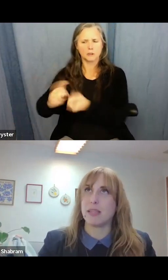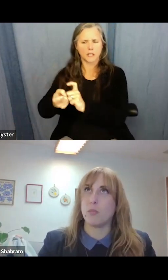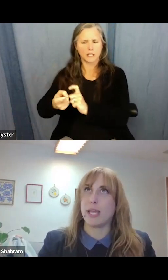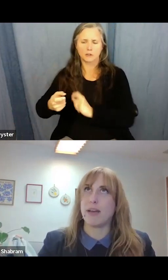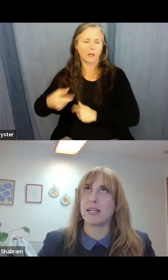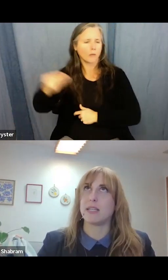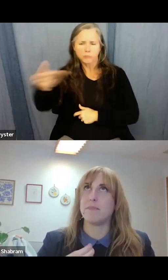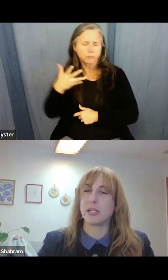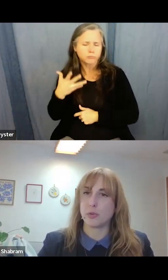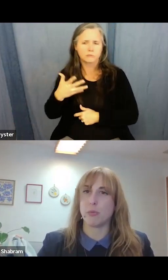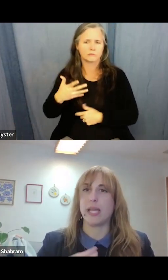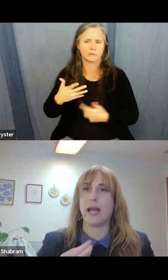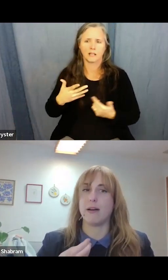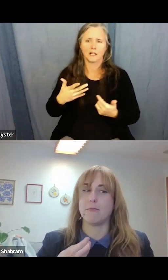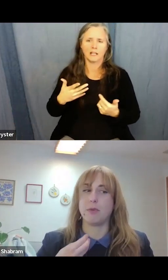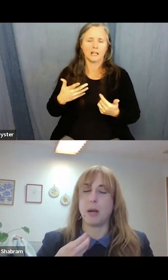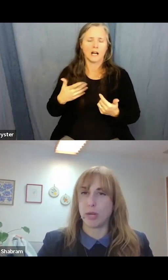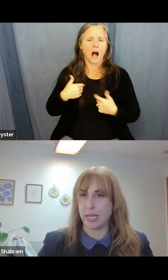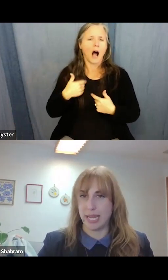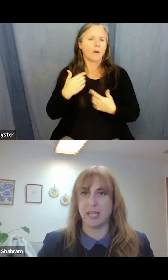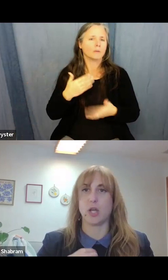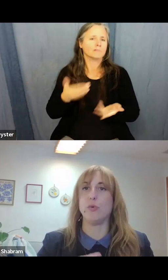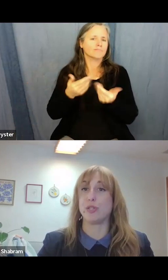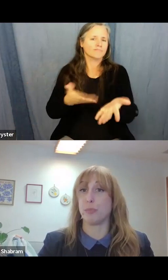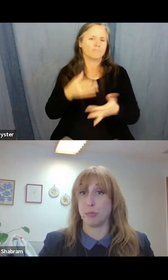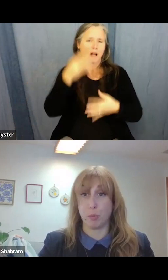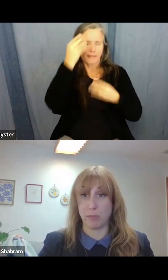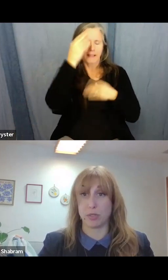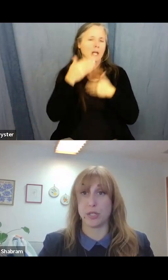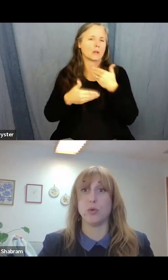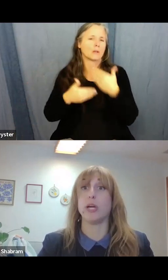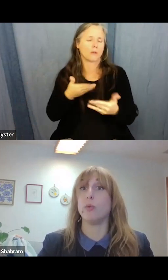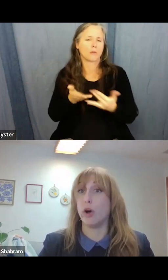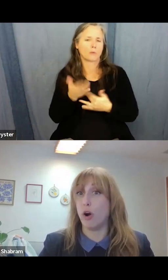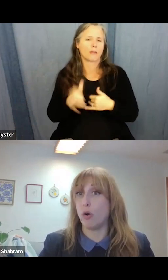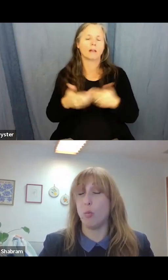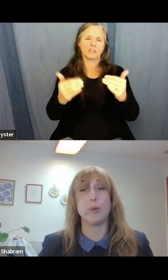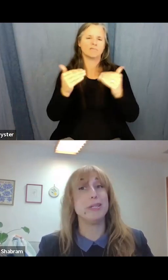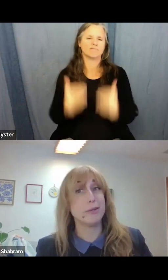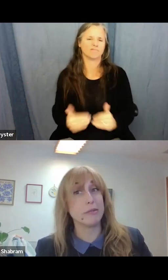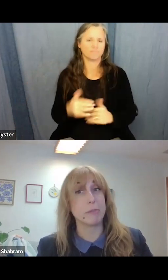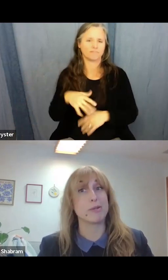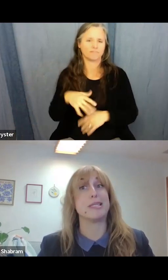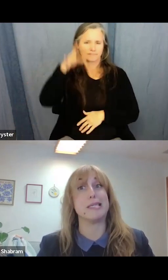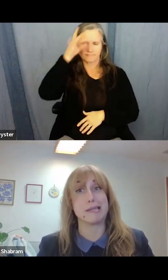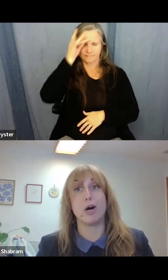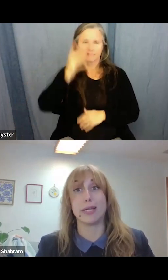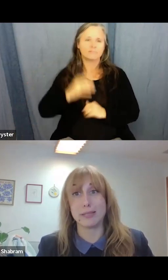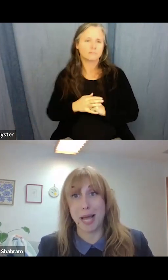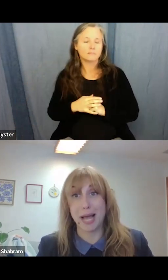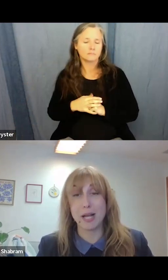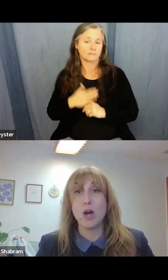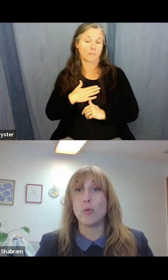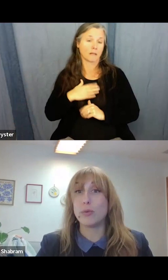been something that we have had to make sure we have written in, like who is our point person? Who can we call? What do we do if that person isn't